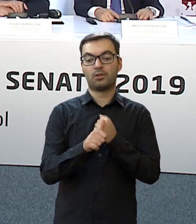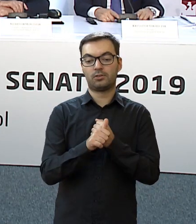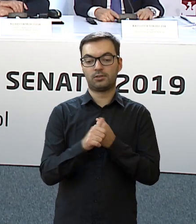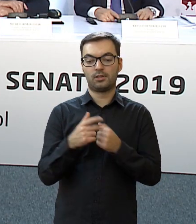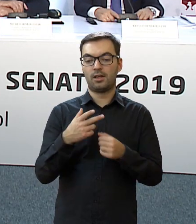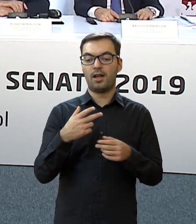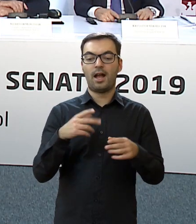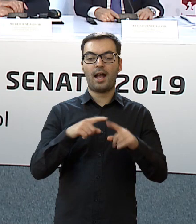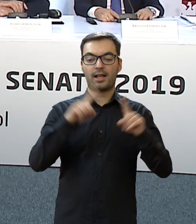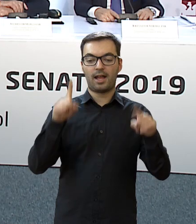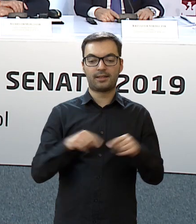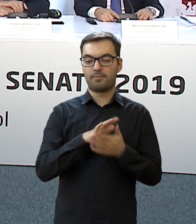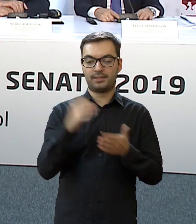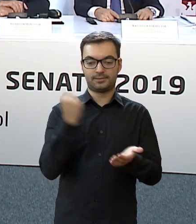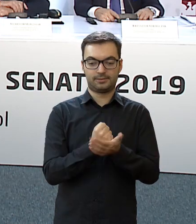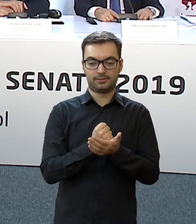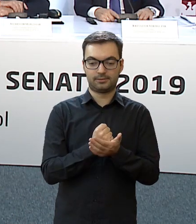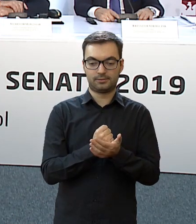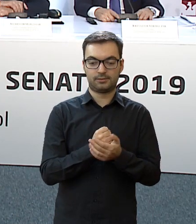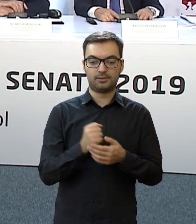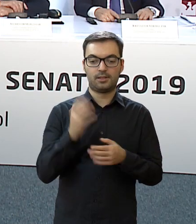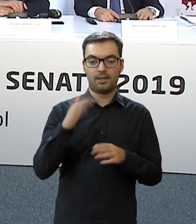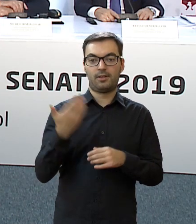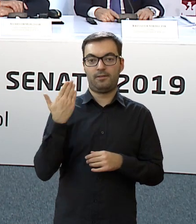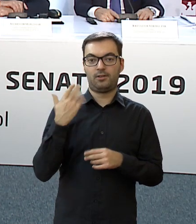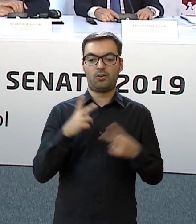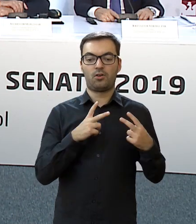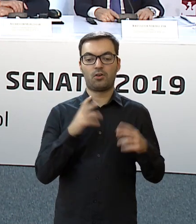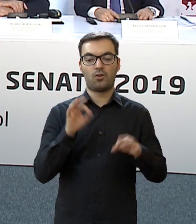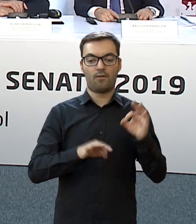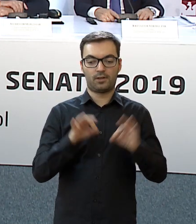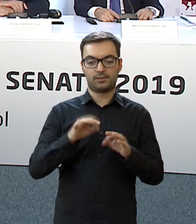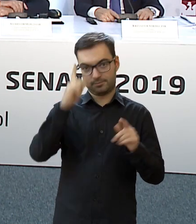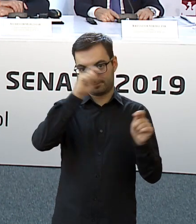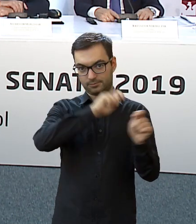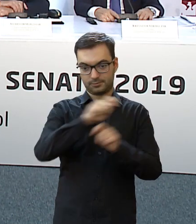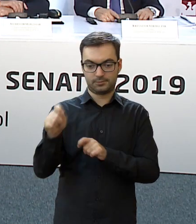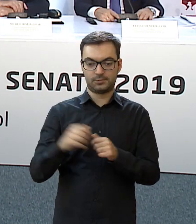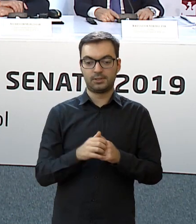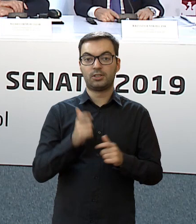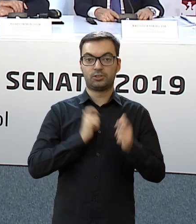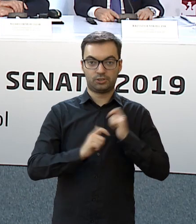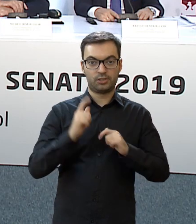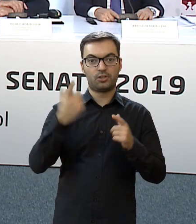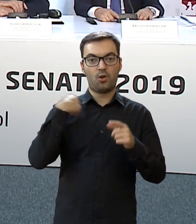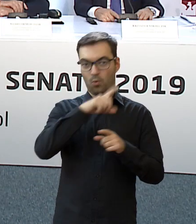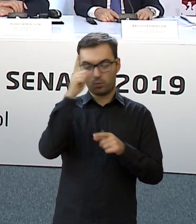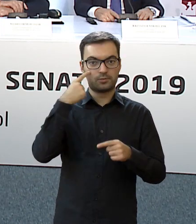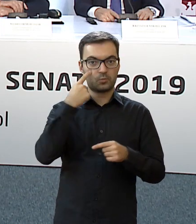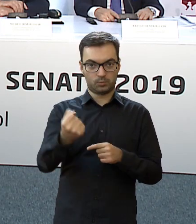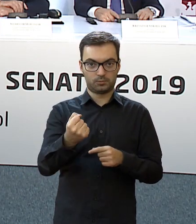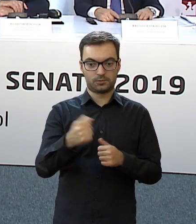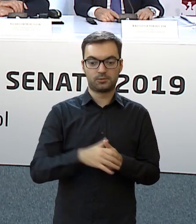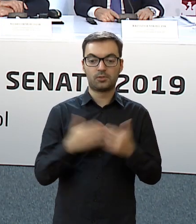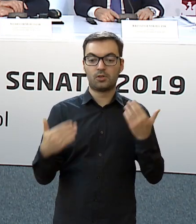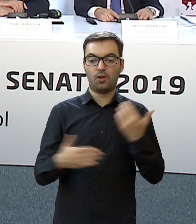As for the non-stamped ballot papers, I turned your attention to that fact, so I am glad that